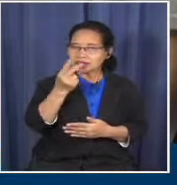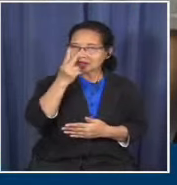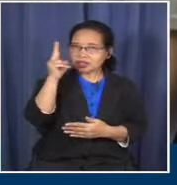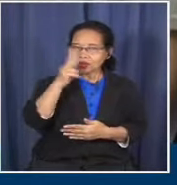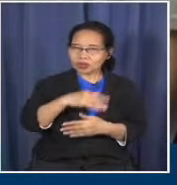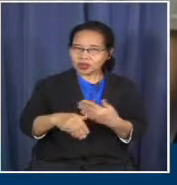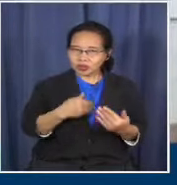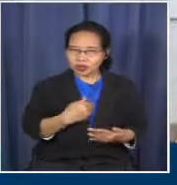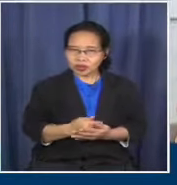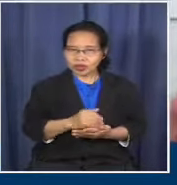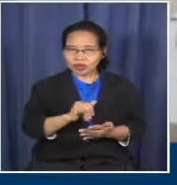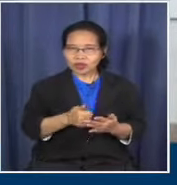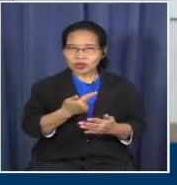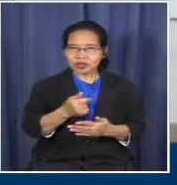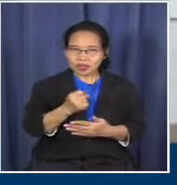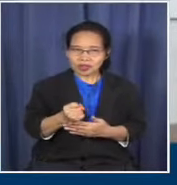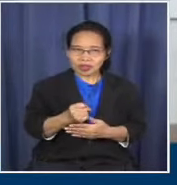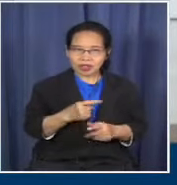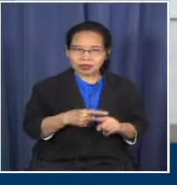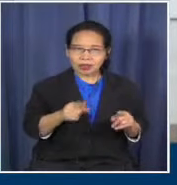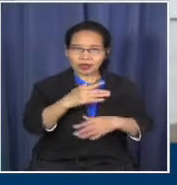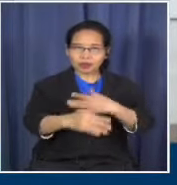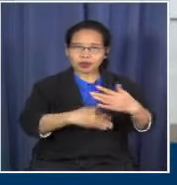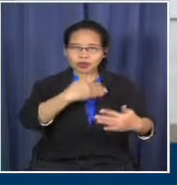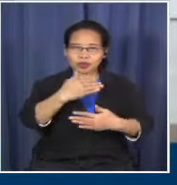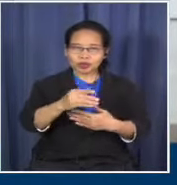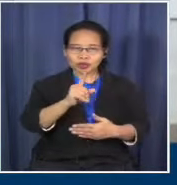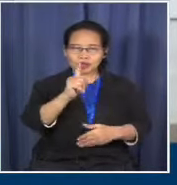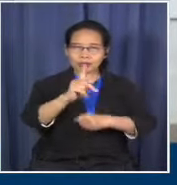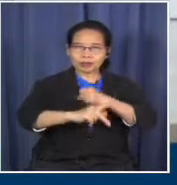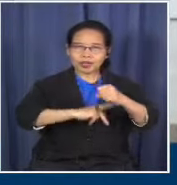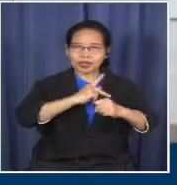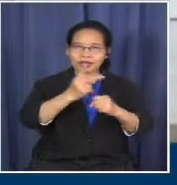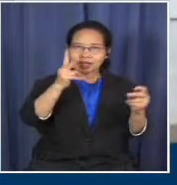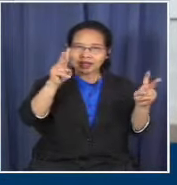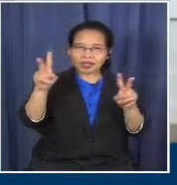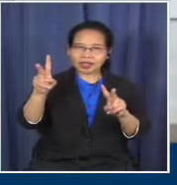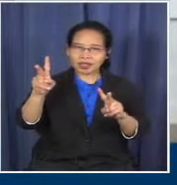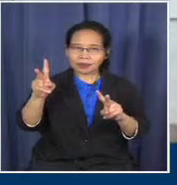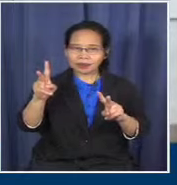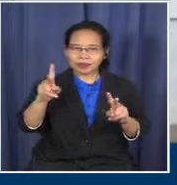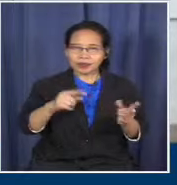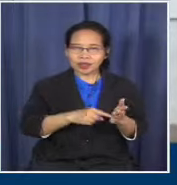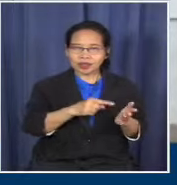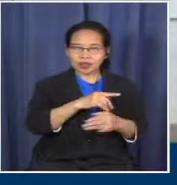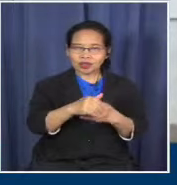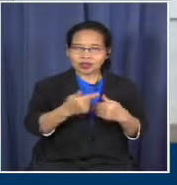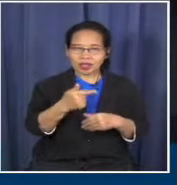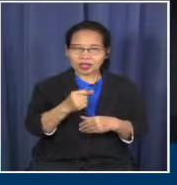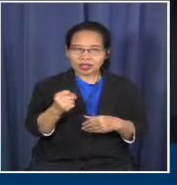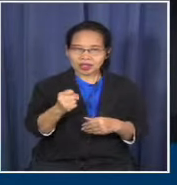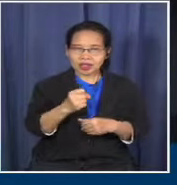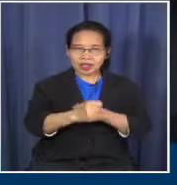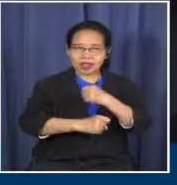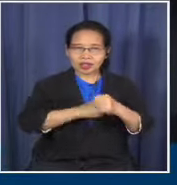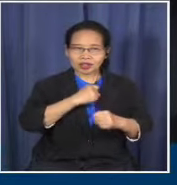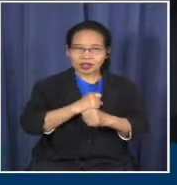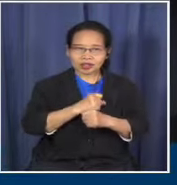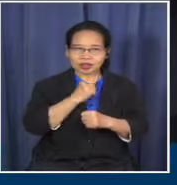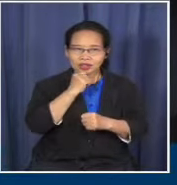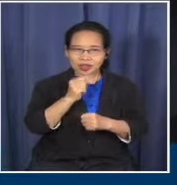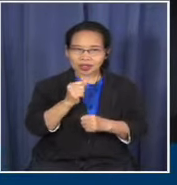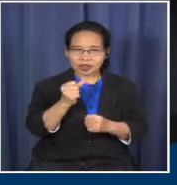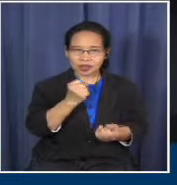So all those are gases that are invisible, but these were able to produce a planet that can be